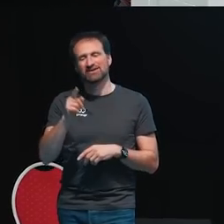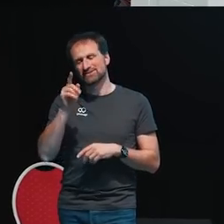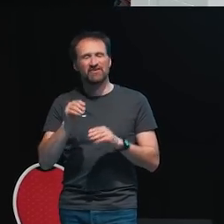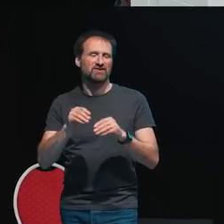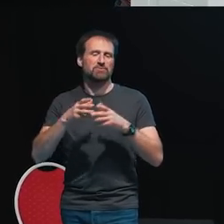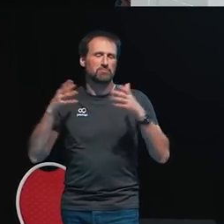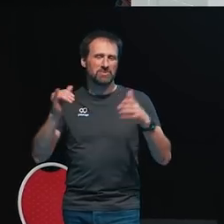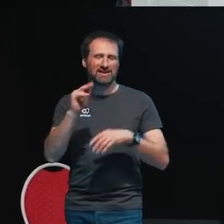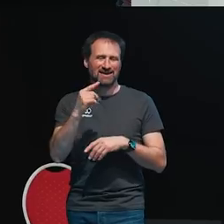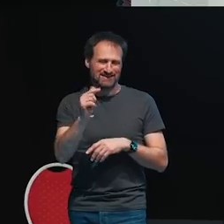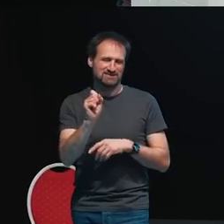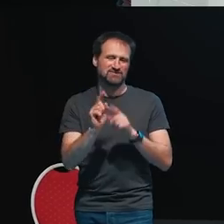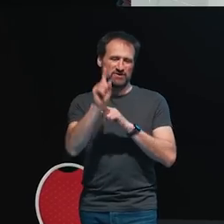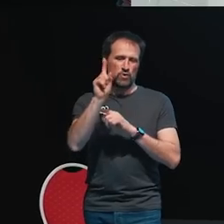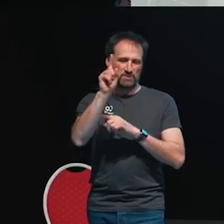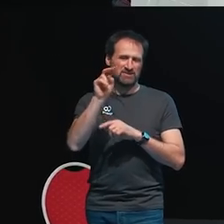necessary.